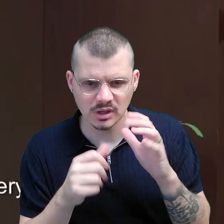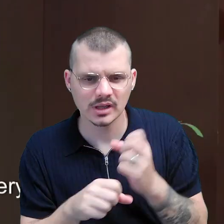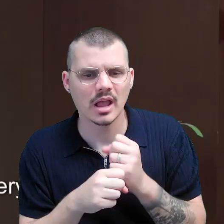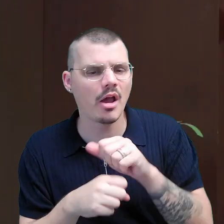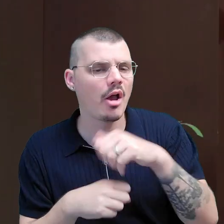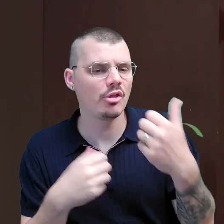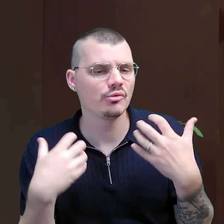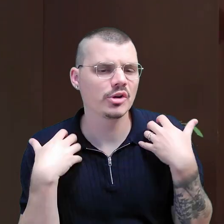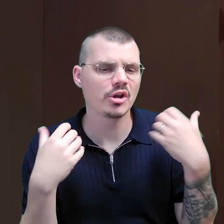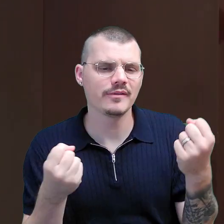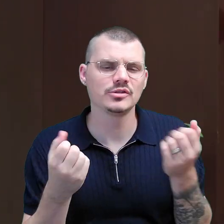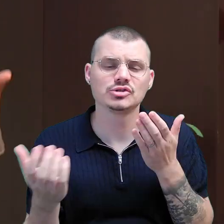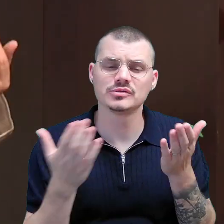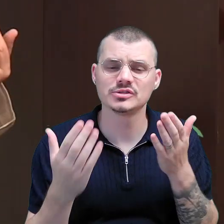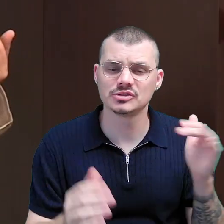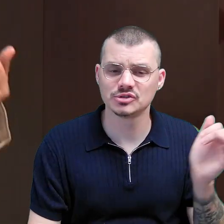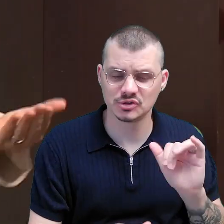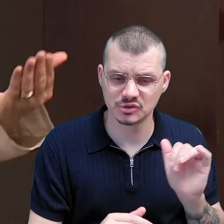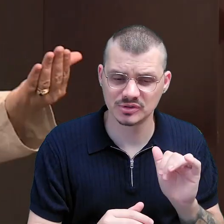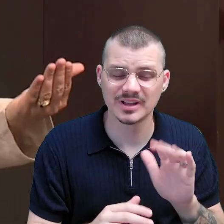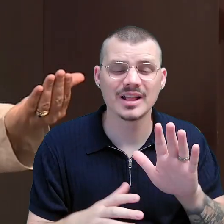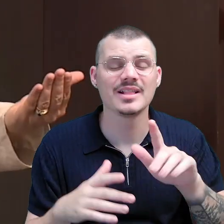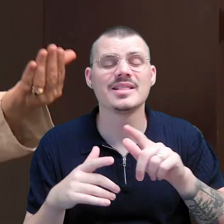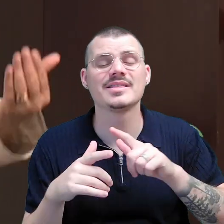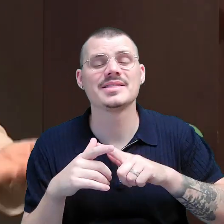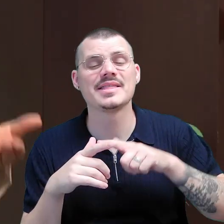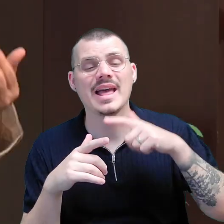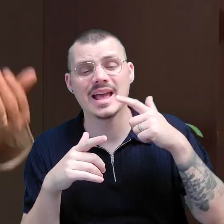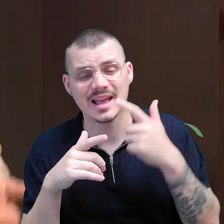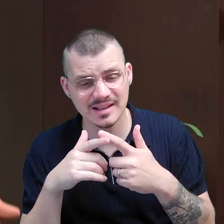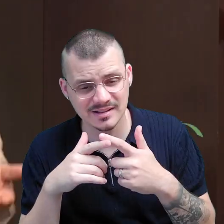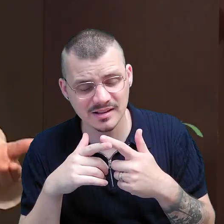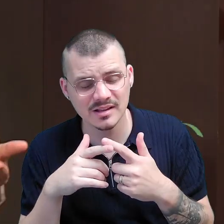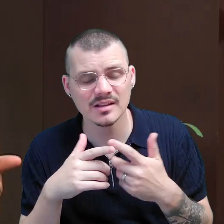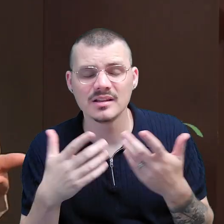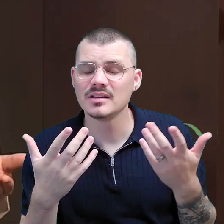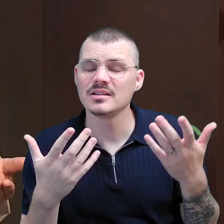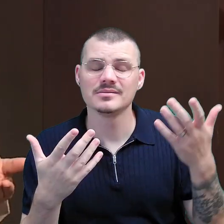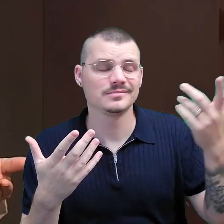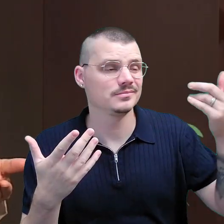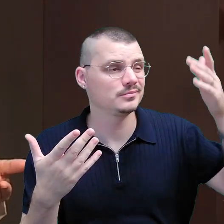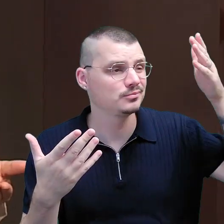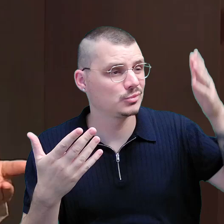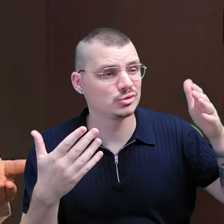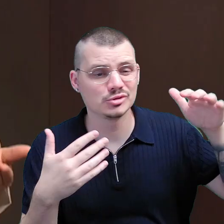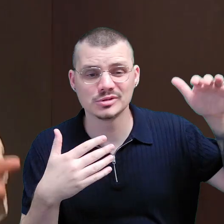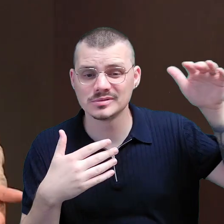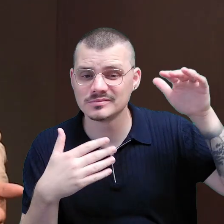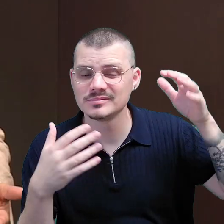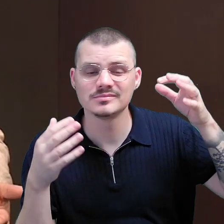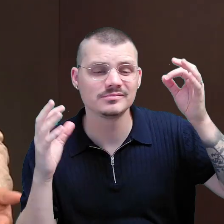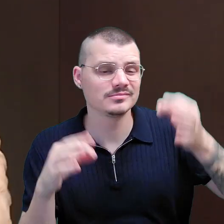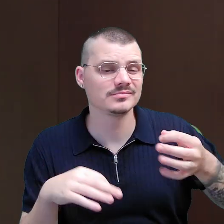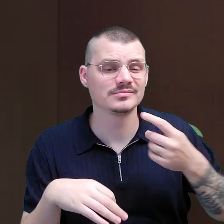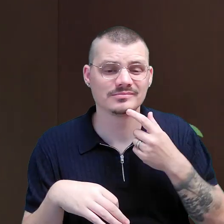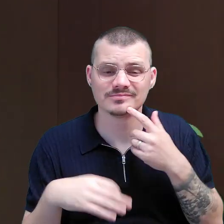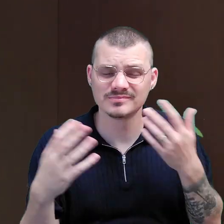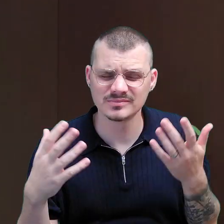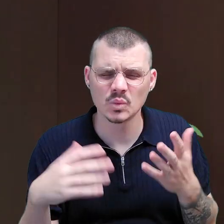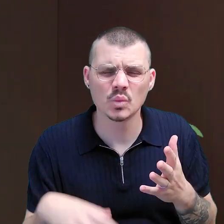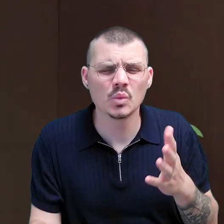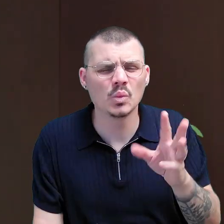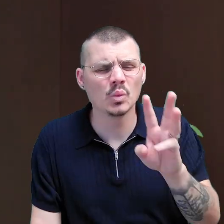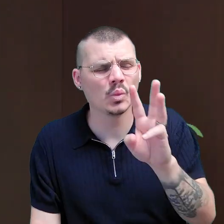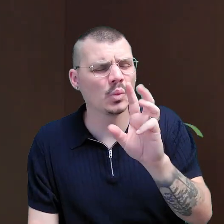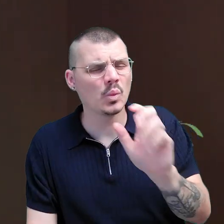of recovery services. Then some well-meaning person said,